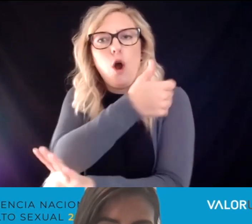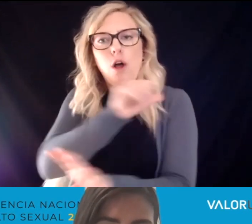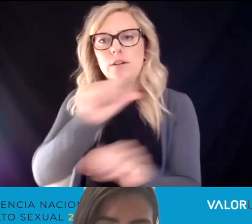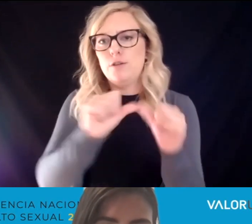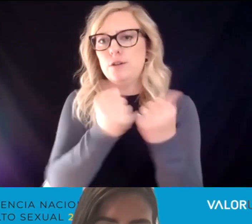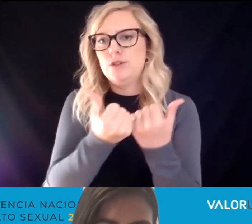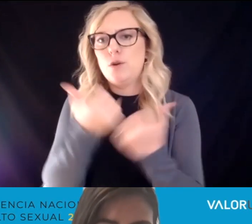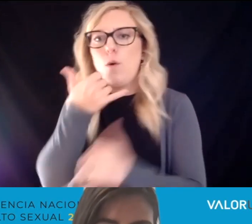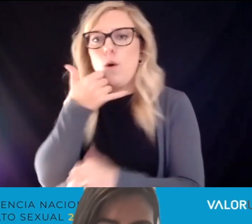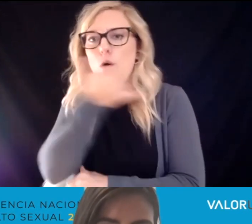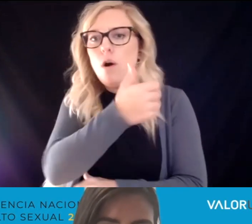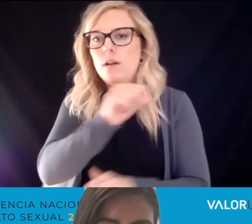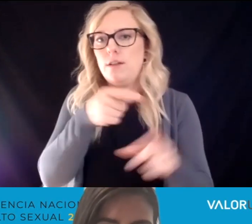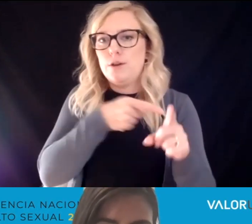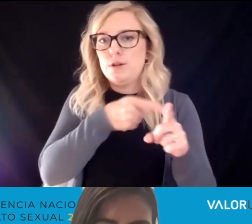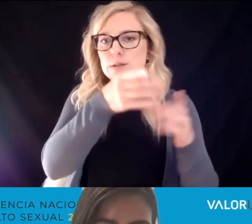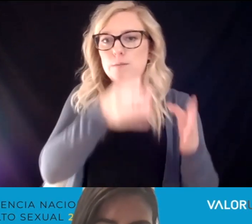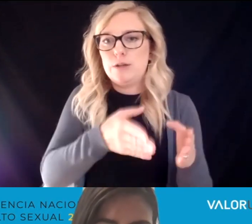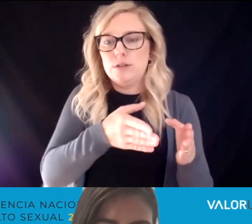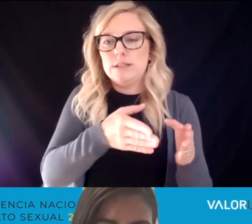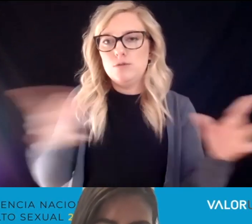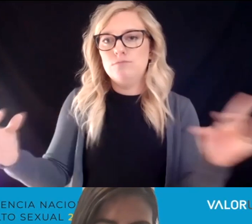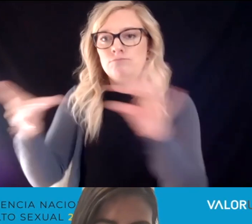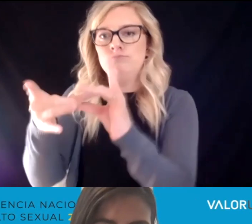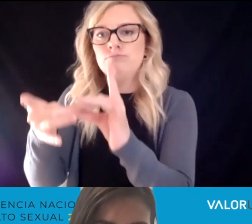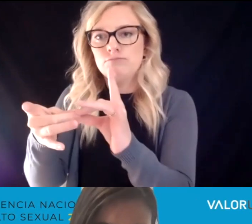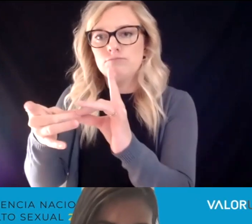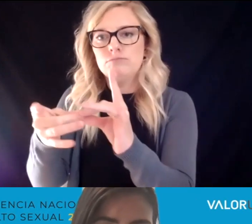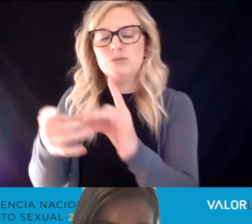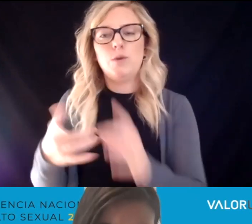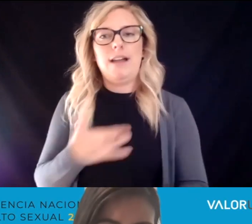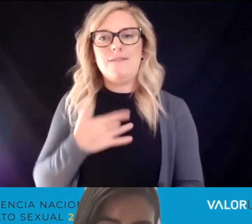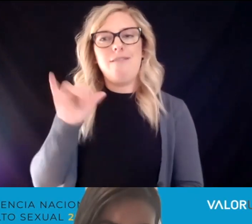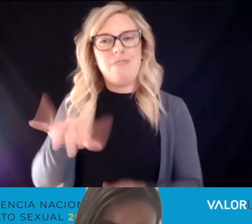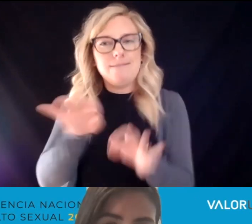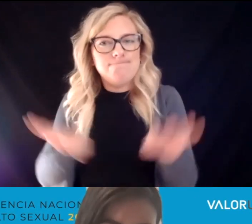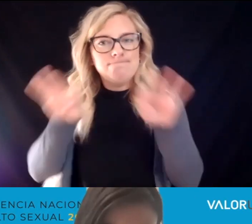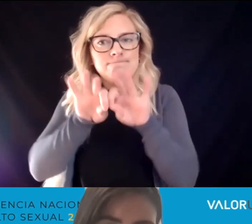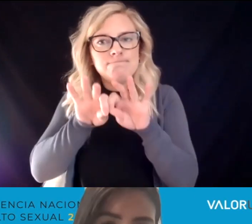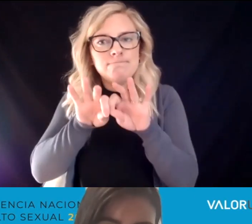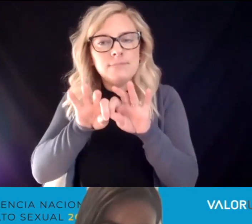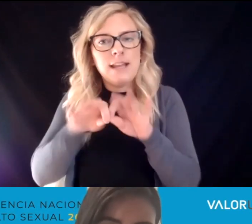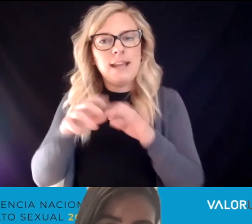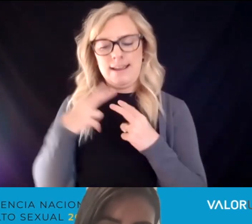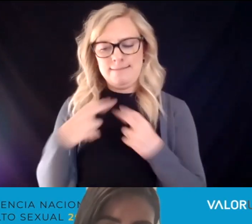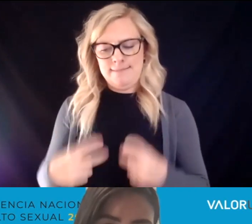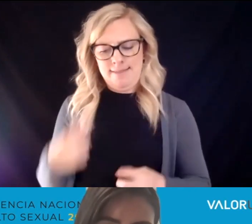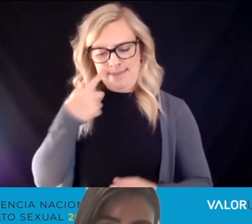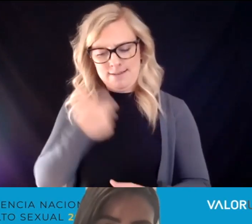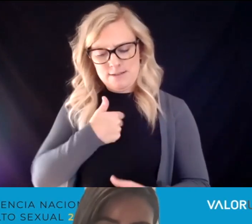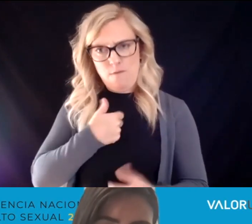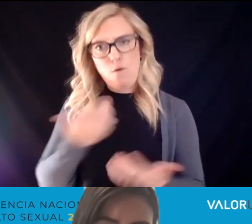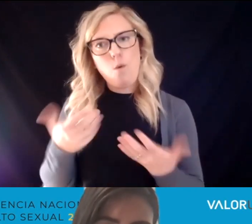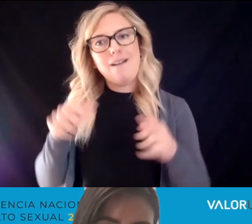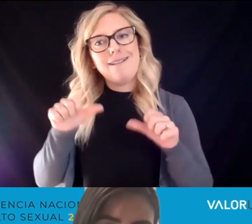available to help. So I feel that that is always the key. Ask yourself, what can I do myself? Understanding